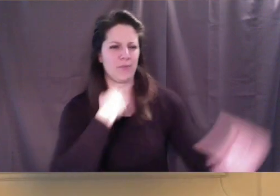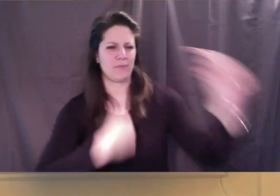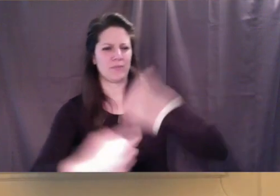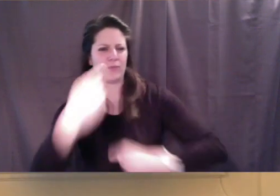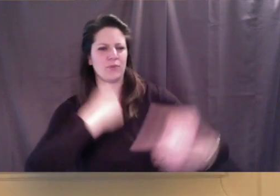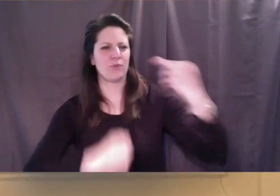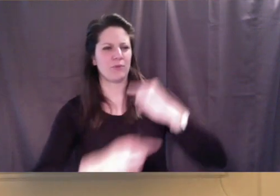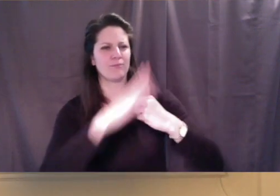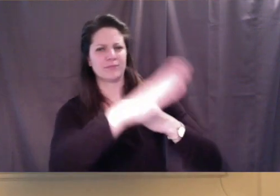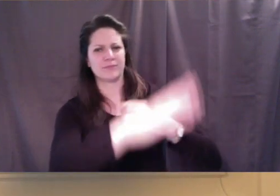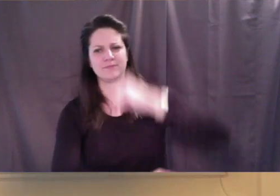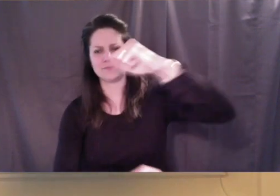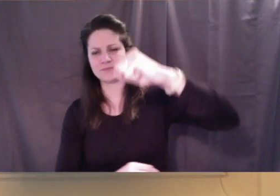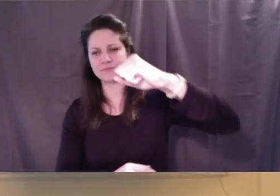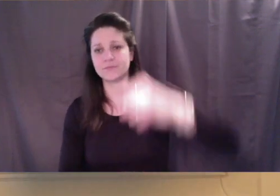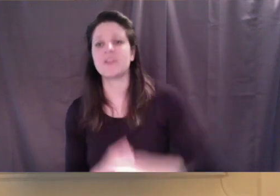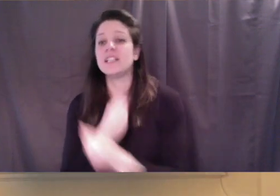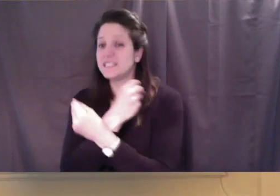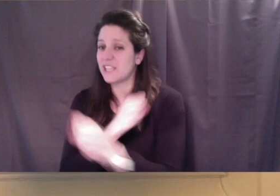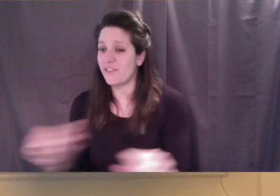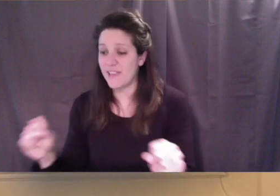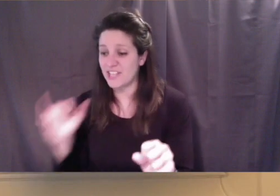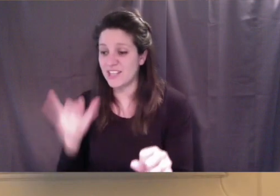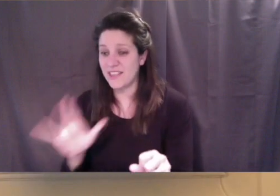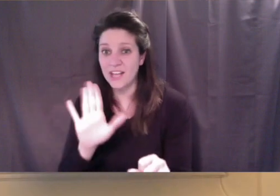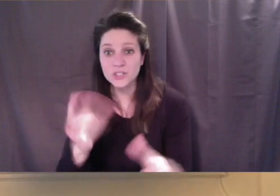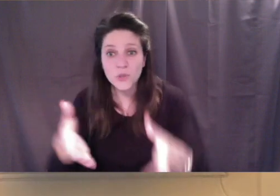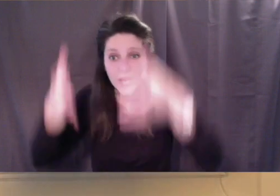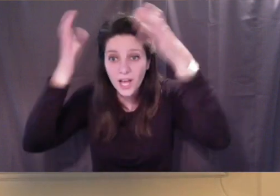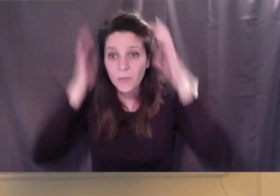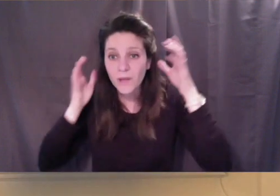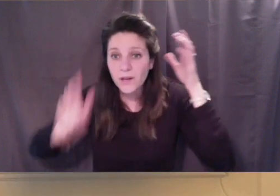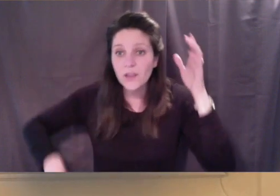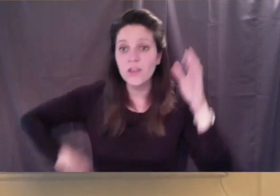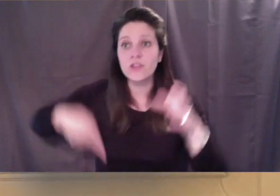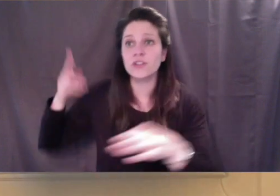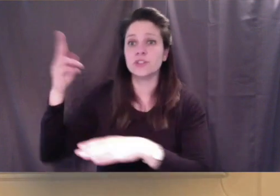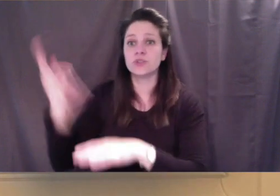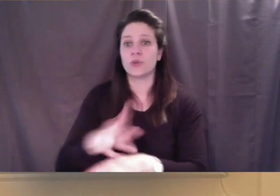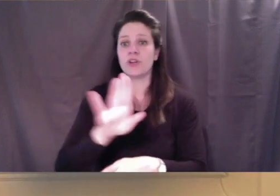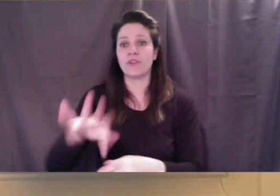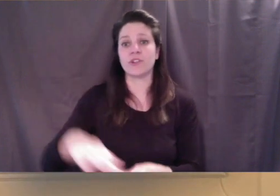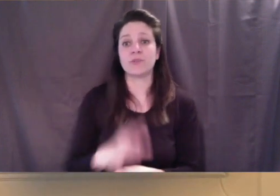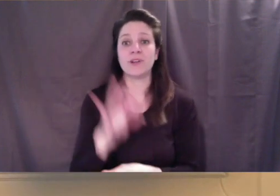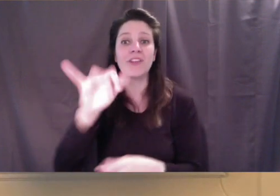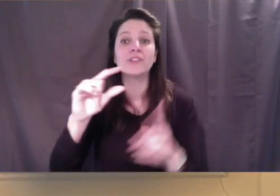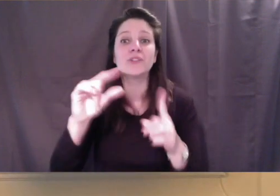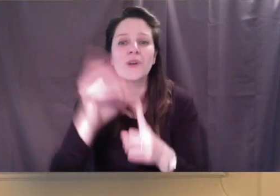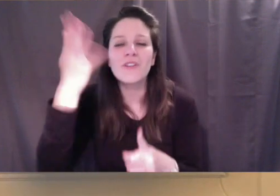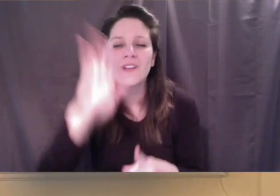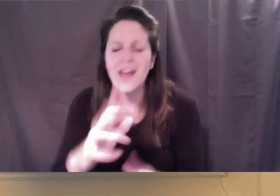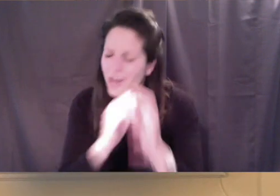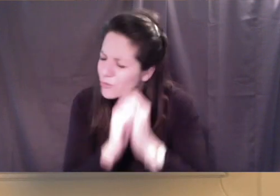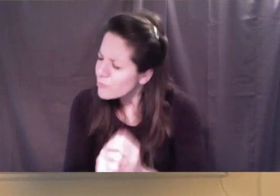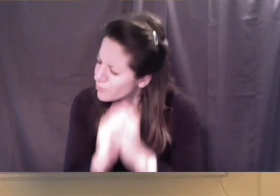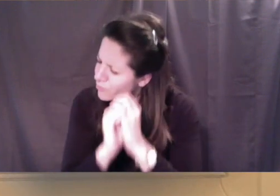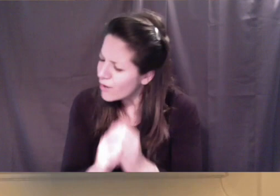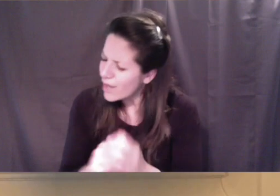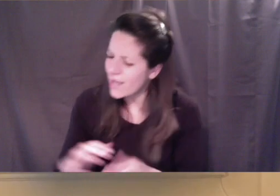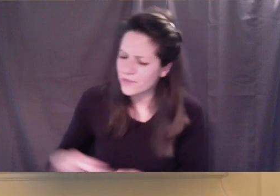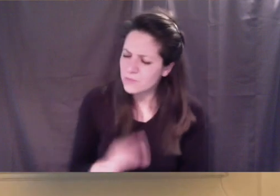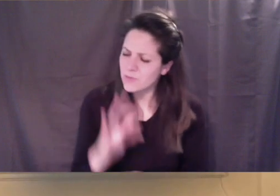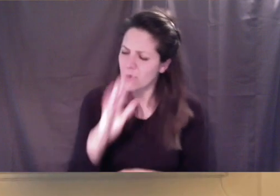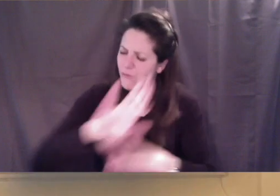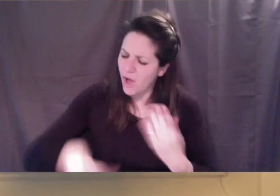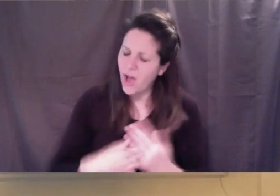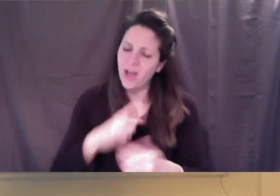to stop the fiery arrows of the evil one. Put on salvation as your helmet. Take the sword of the Spirit, which is the word of God. Pray in